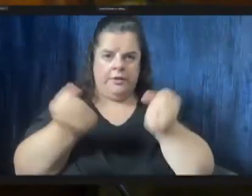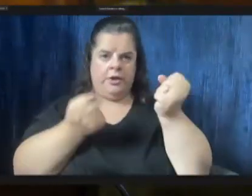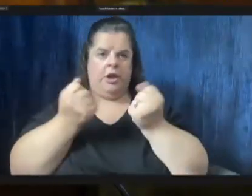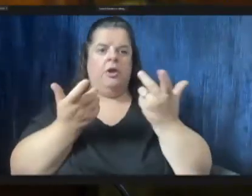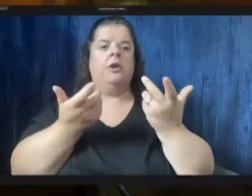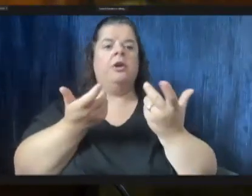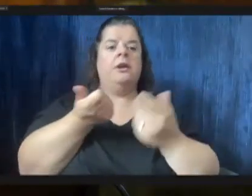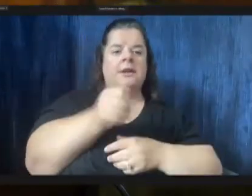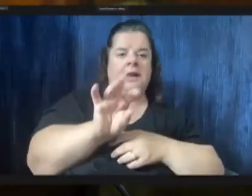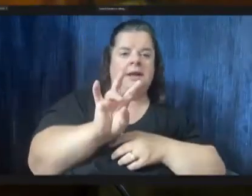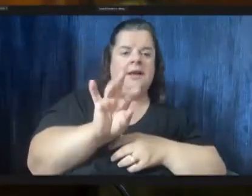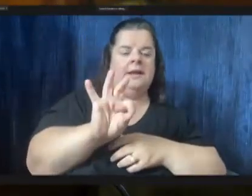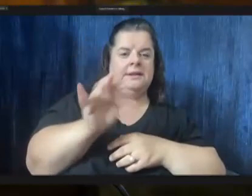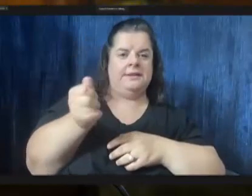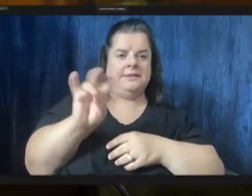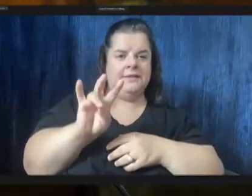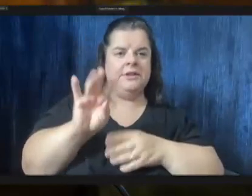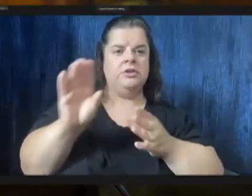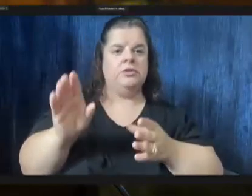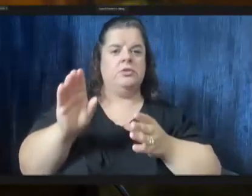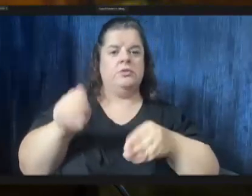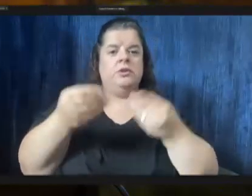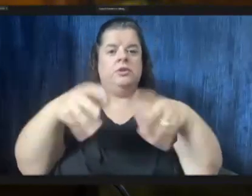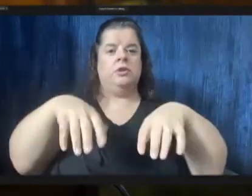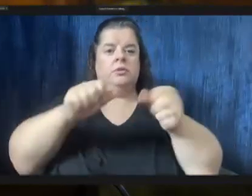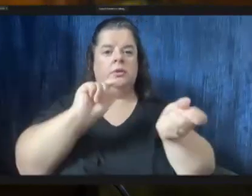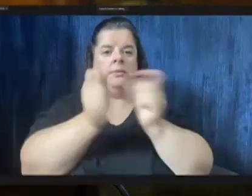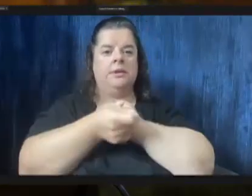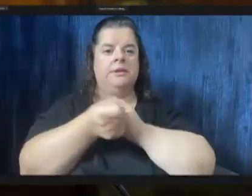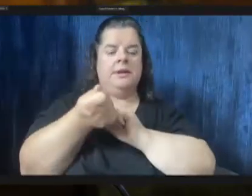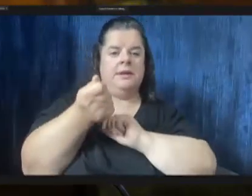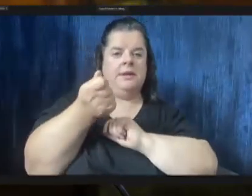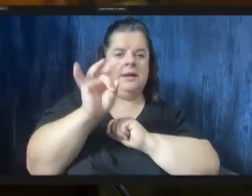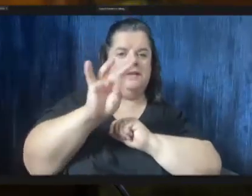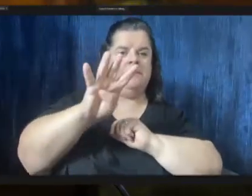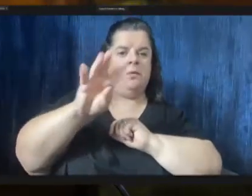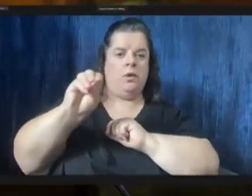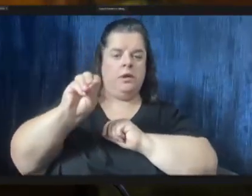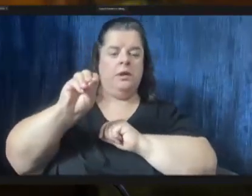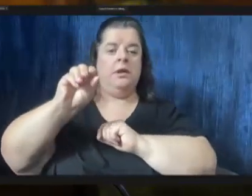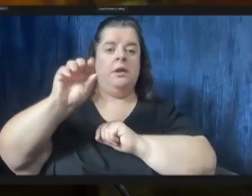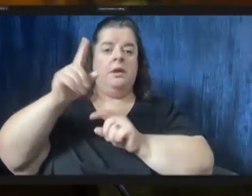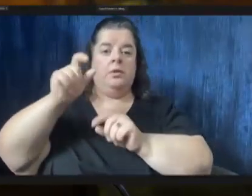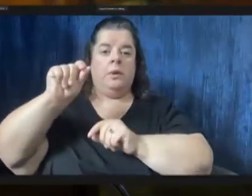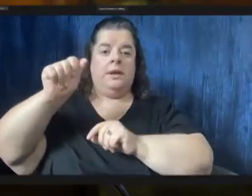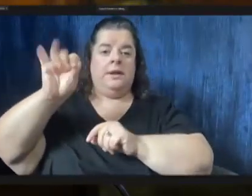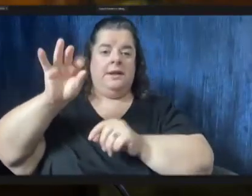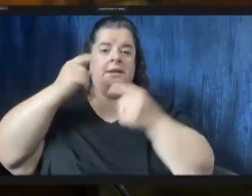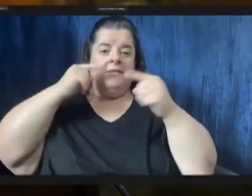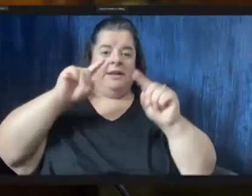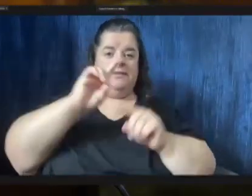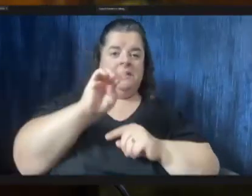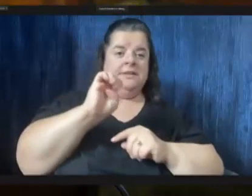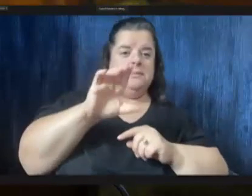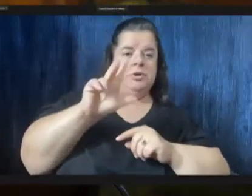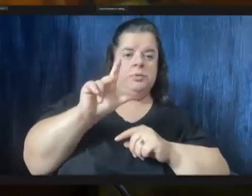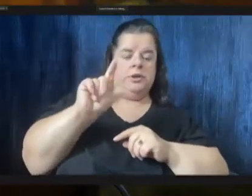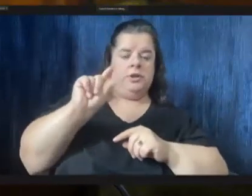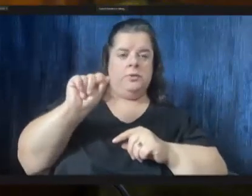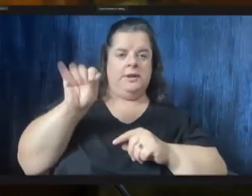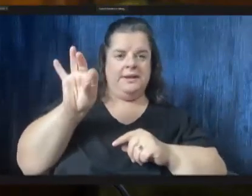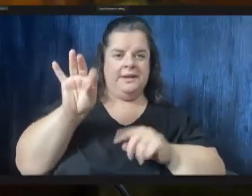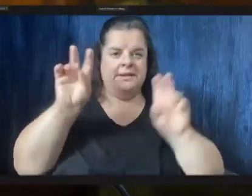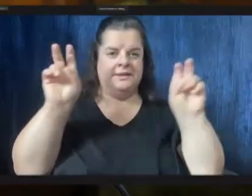further amending resolution number 840 of 2019, effective December 23, 2019, as amended,